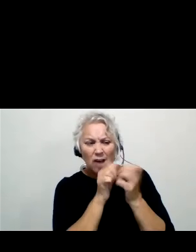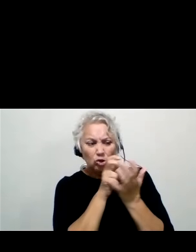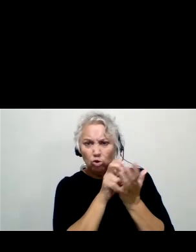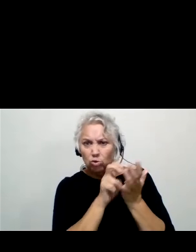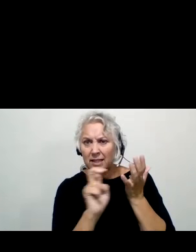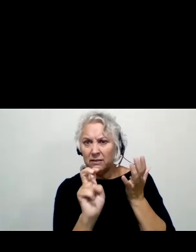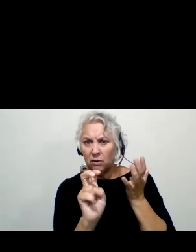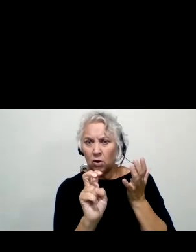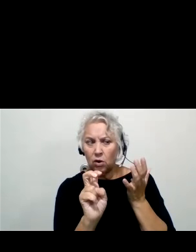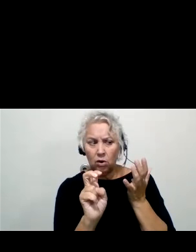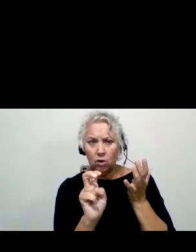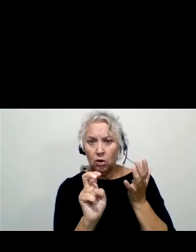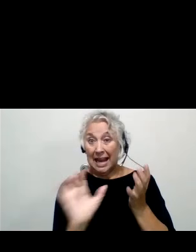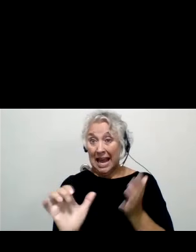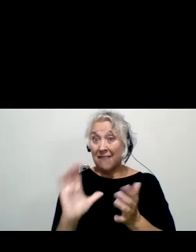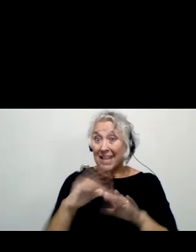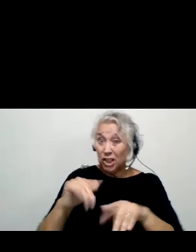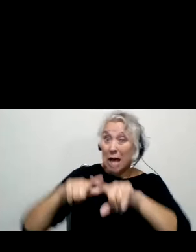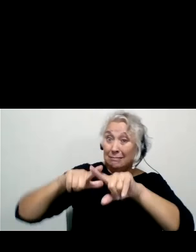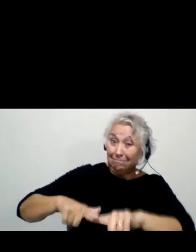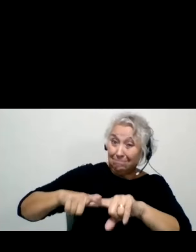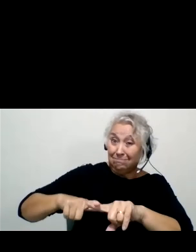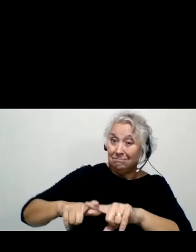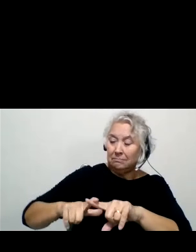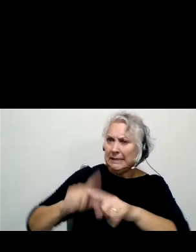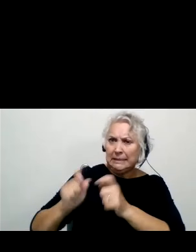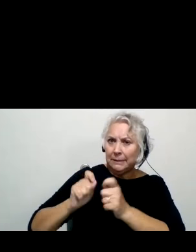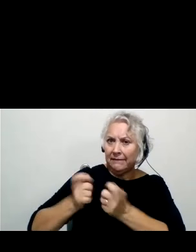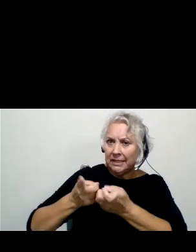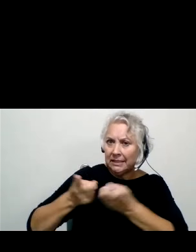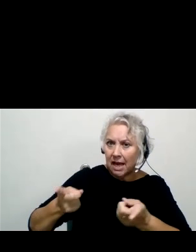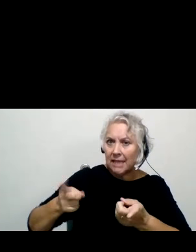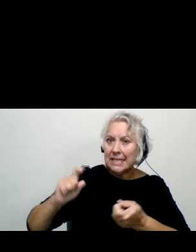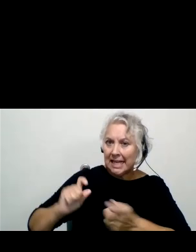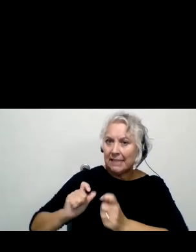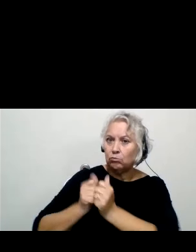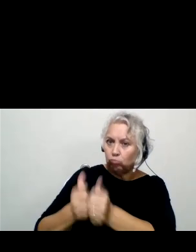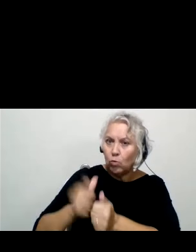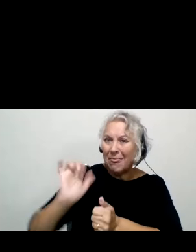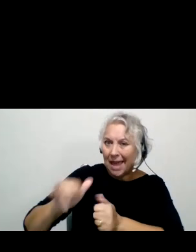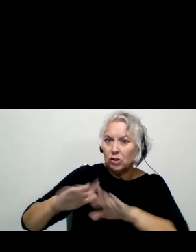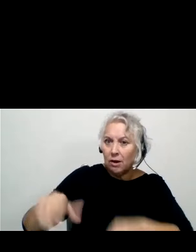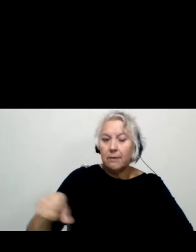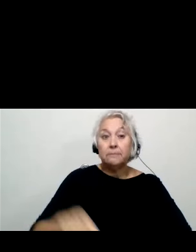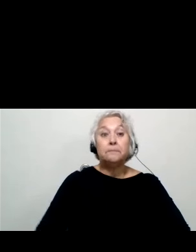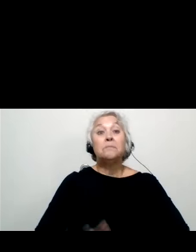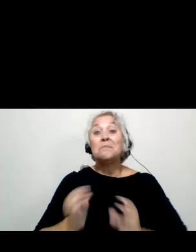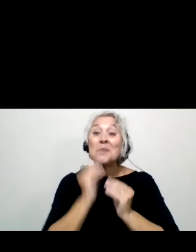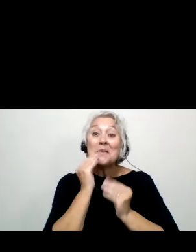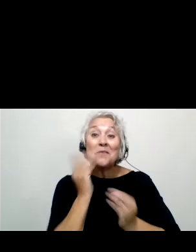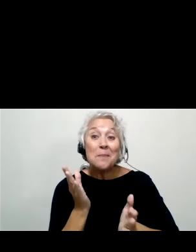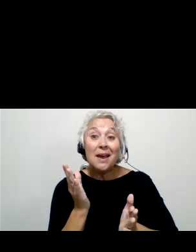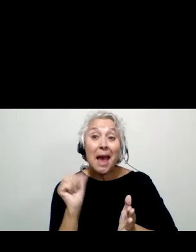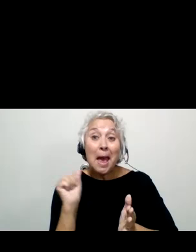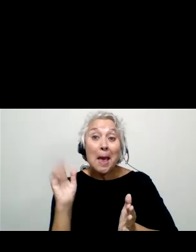a child is reliant on a device and it needs to go with them. For more information on Able